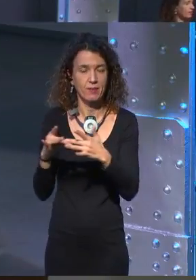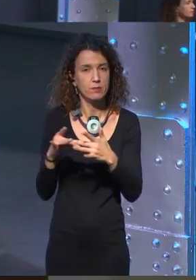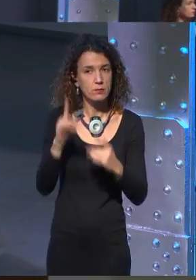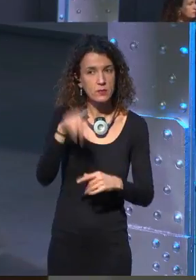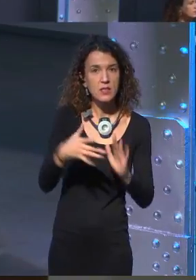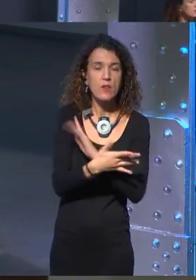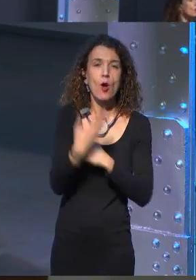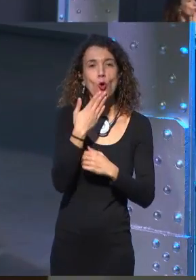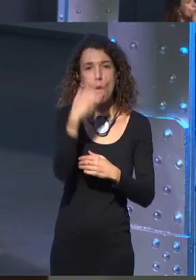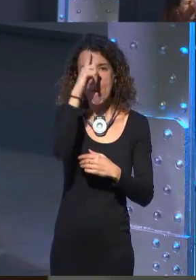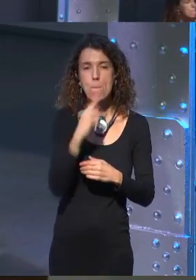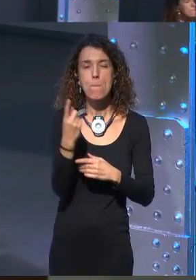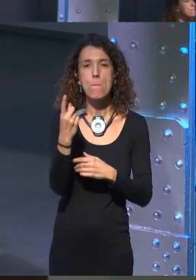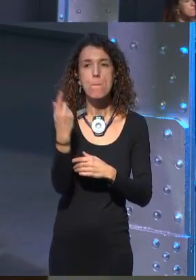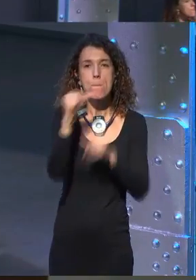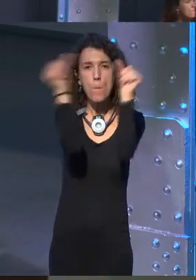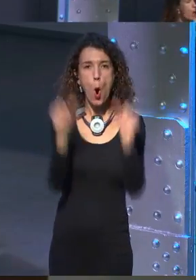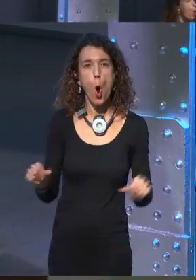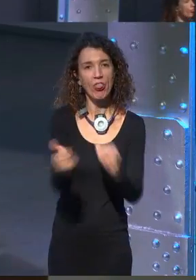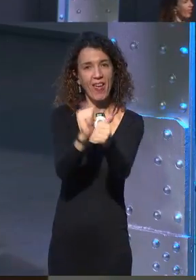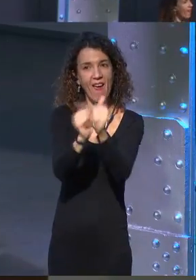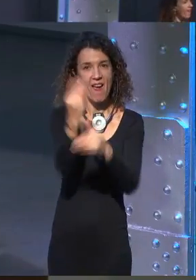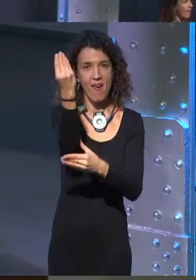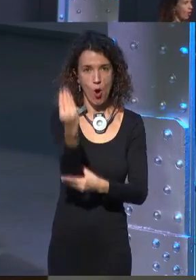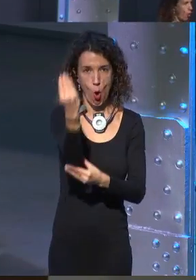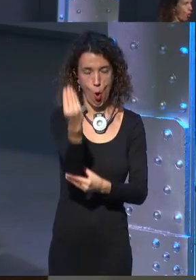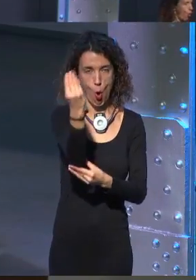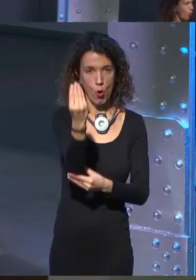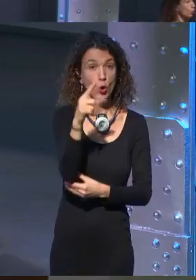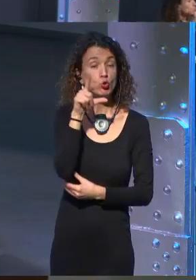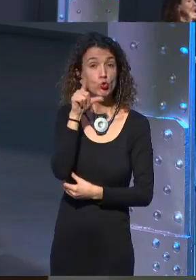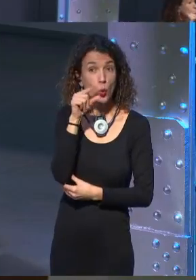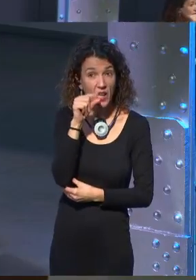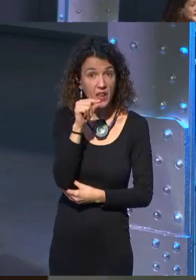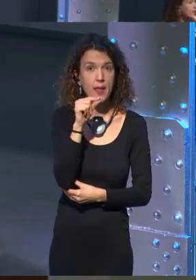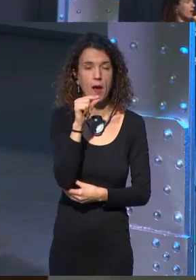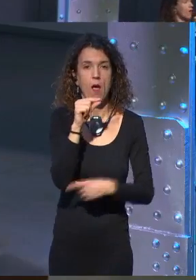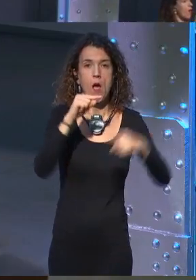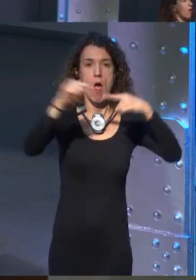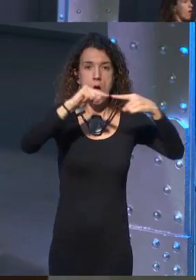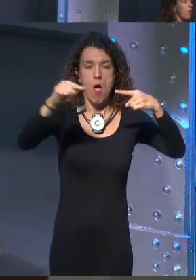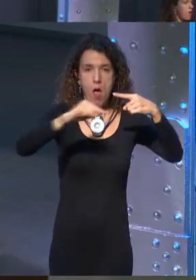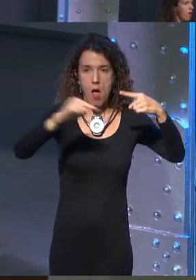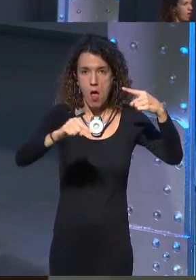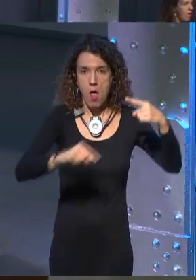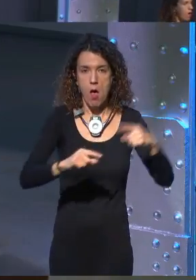our role model. And because he's on Twitter every hour of every day, he is our digital role